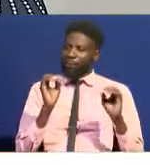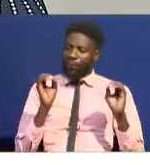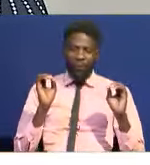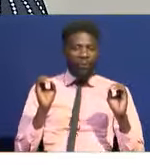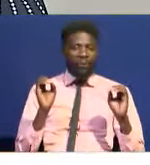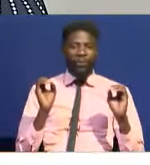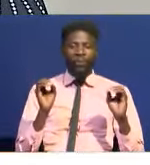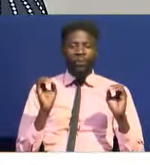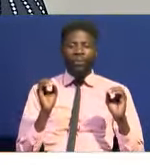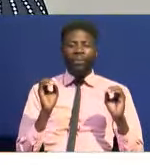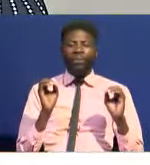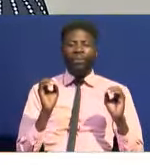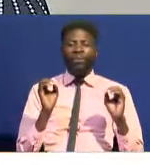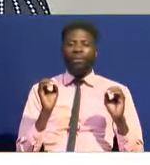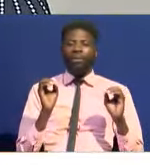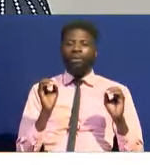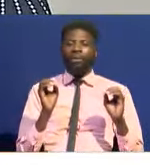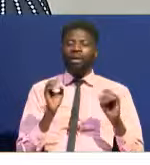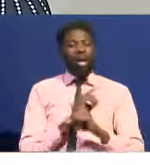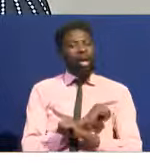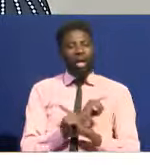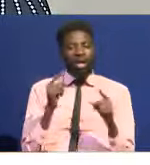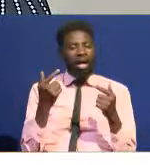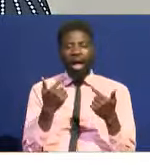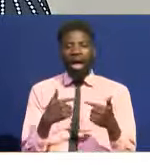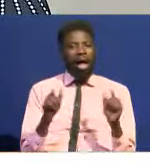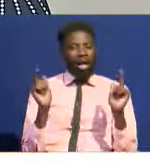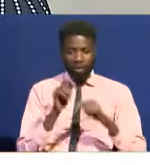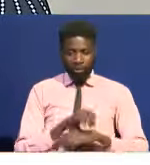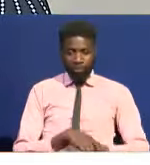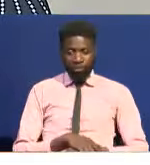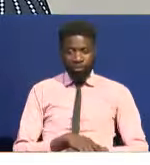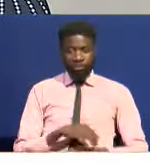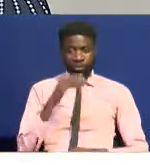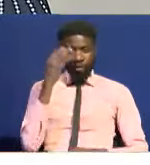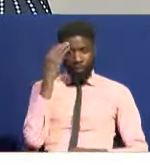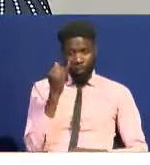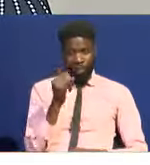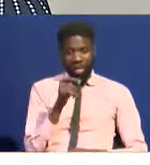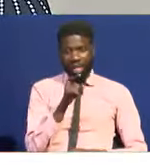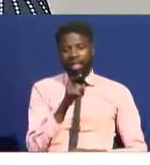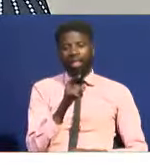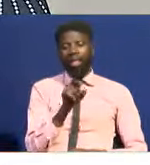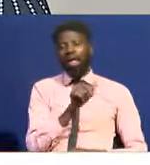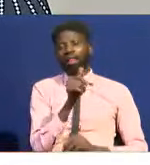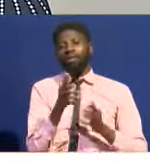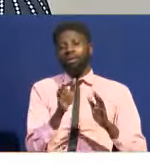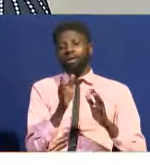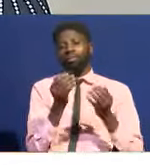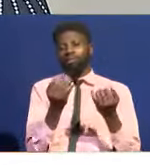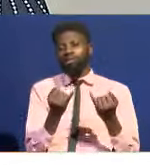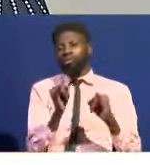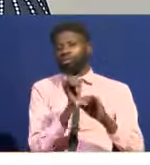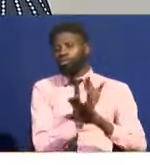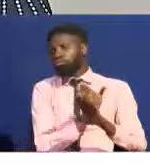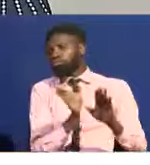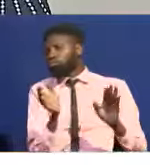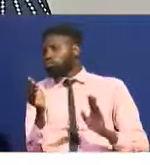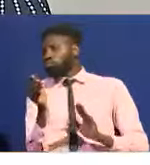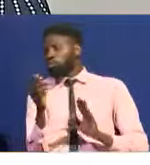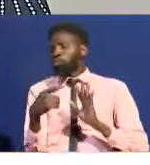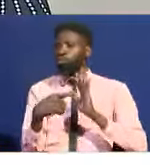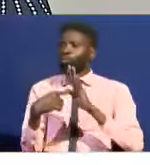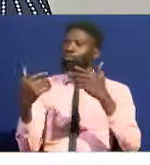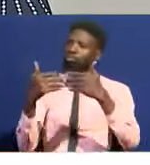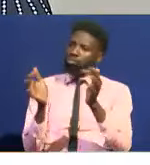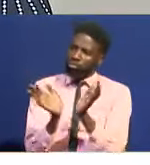accepted anywhere, because it is a way to try and convince the